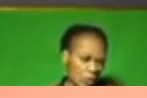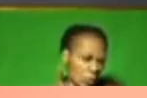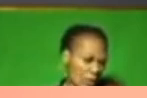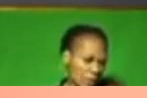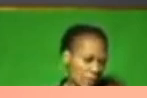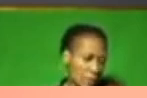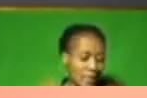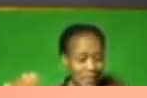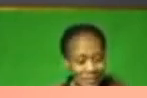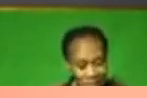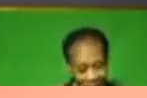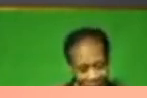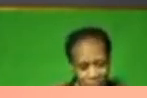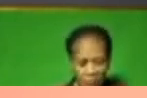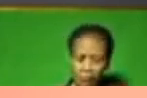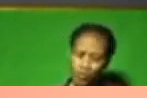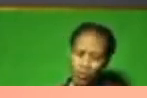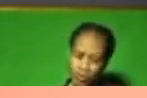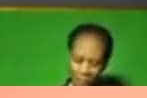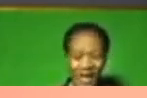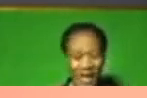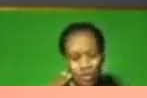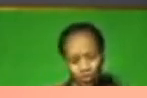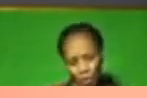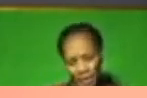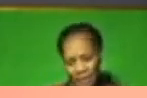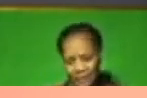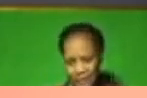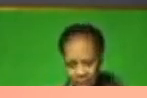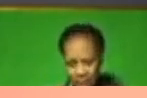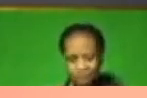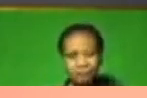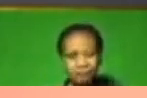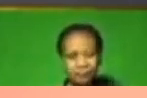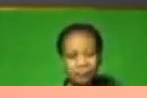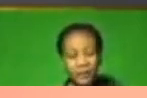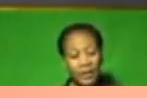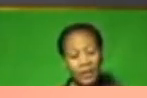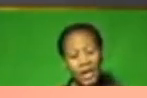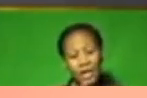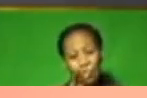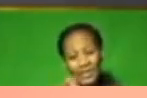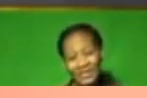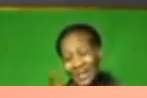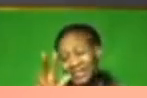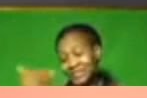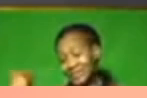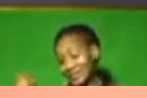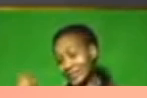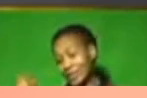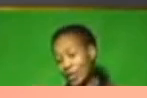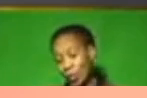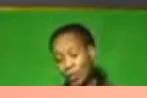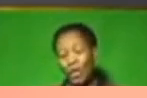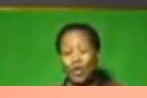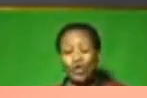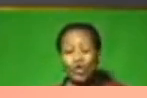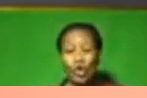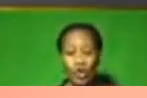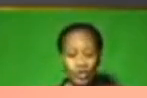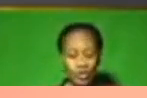of safe and appropriate toilets. In 2018, we launched the